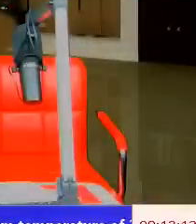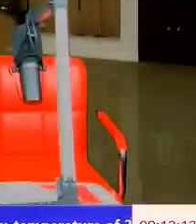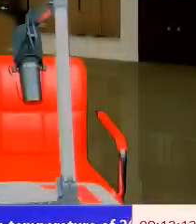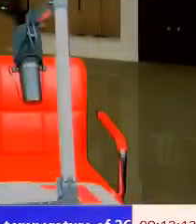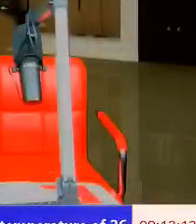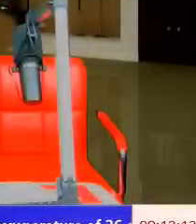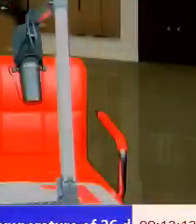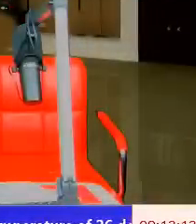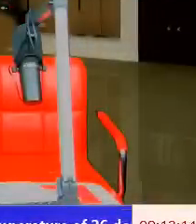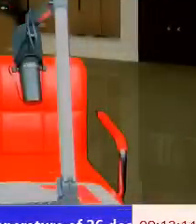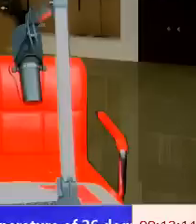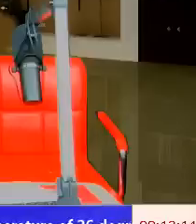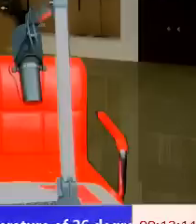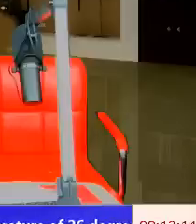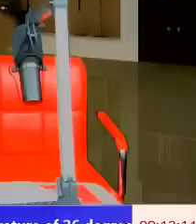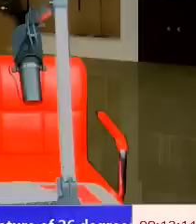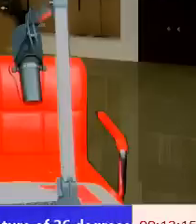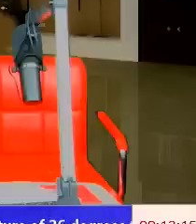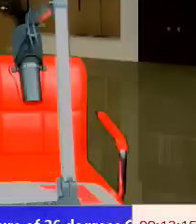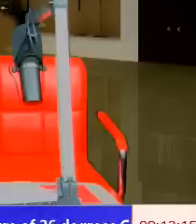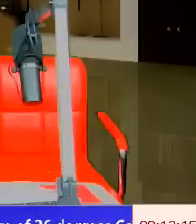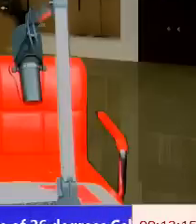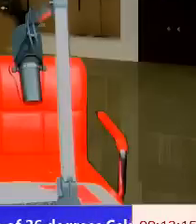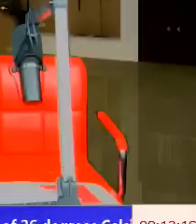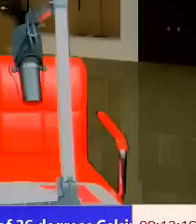They just won't use frustration kill this young man.